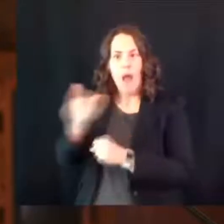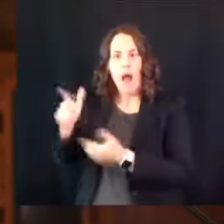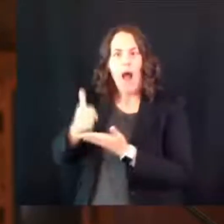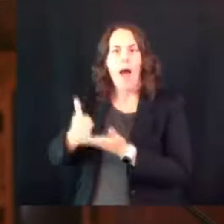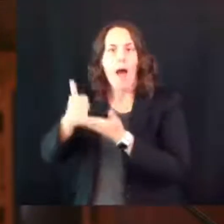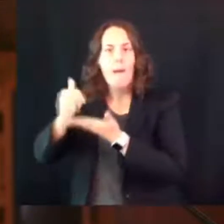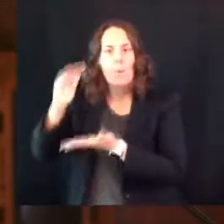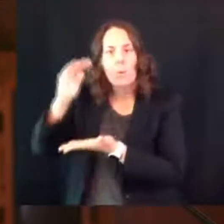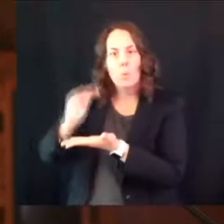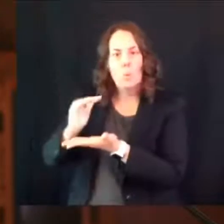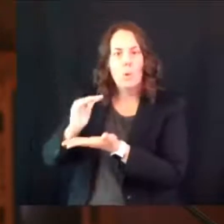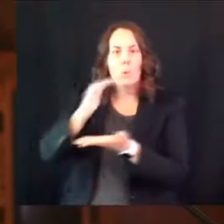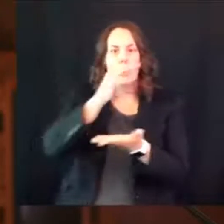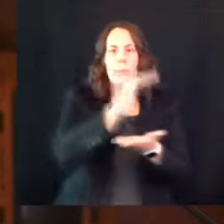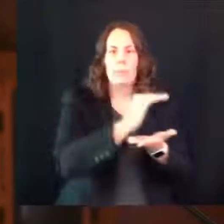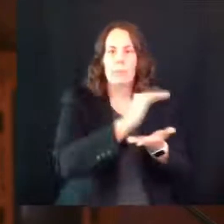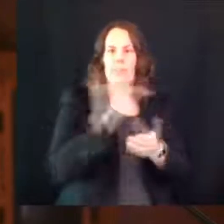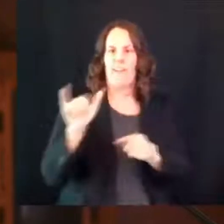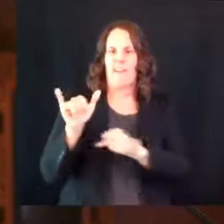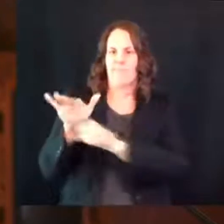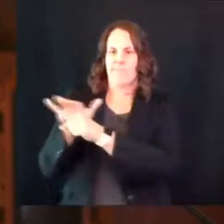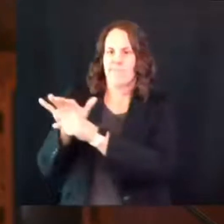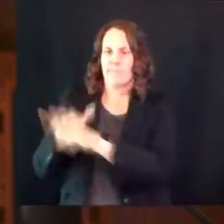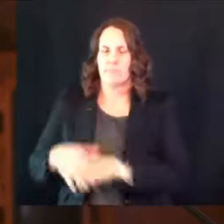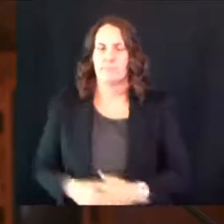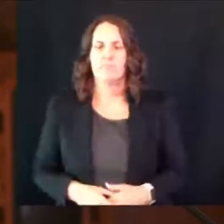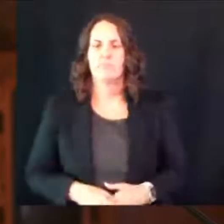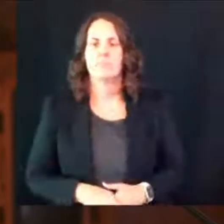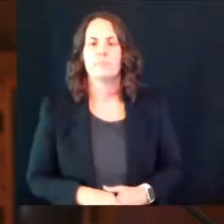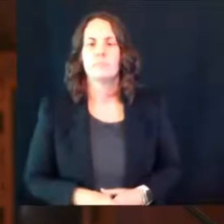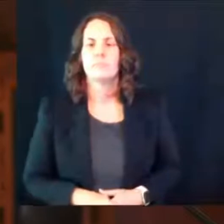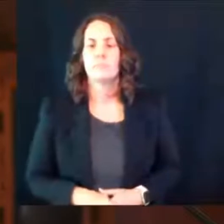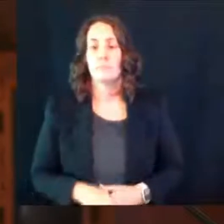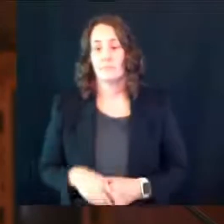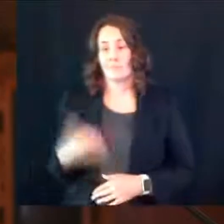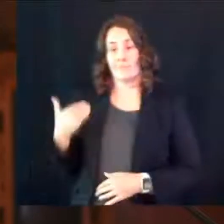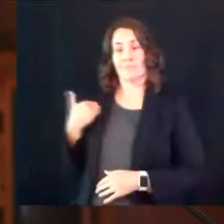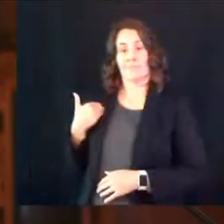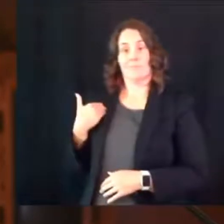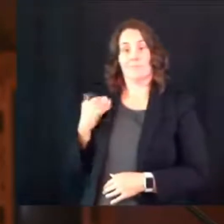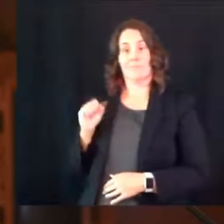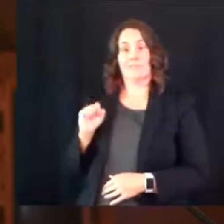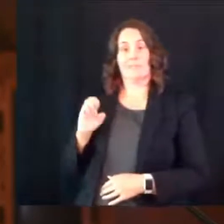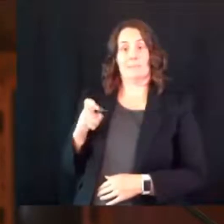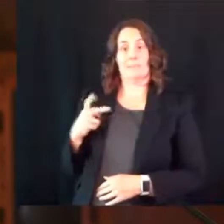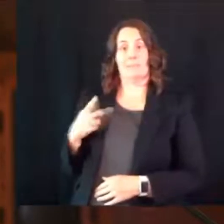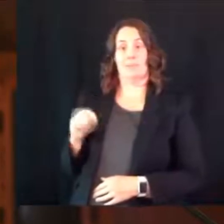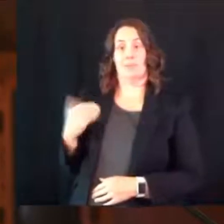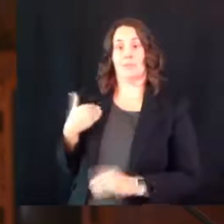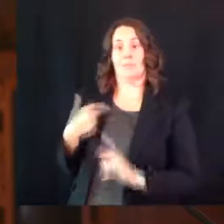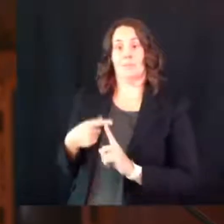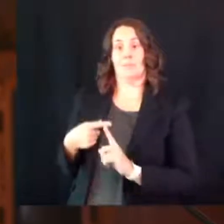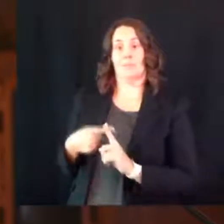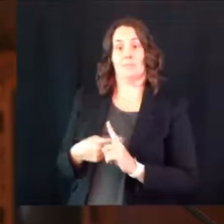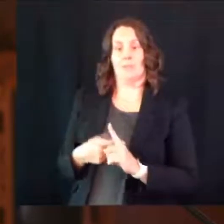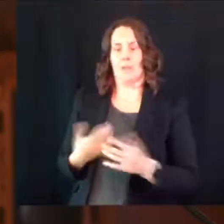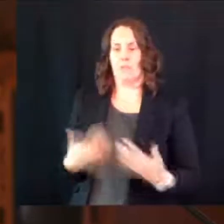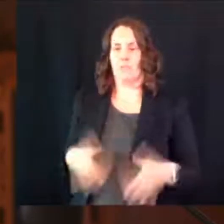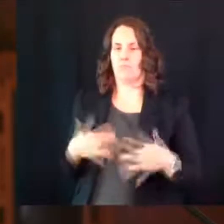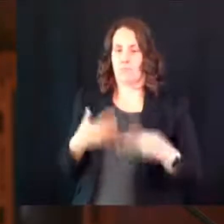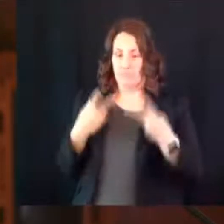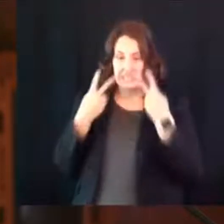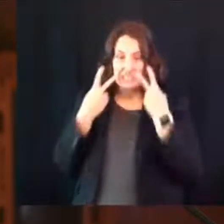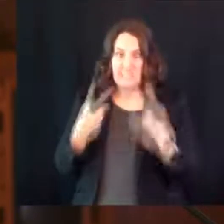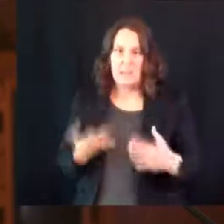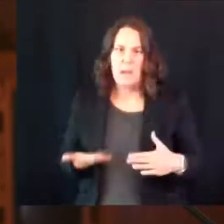September, obviously, we started to see the surge that we are in now, and that was around the 18 to 24-year-olds